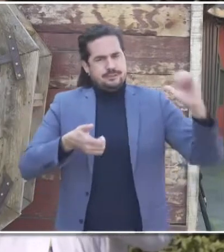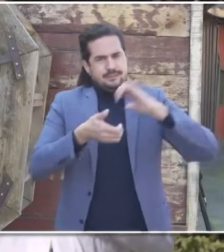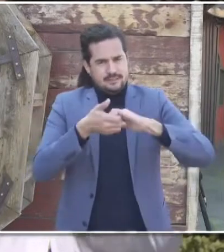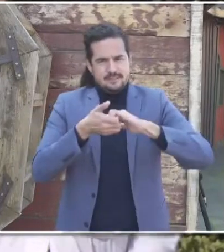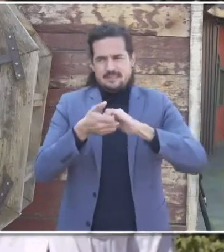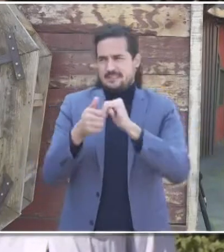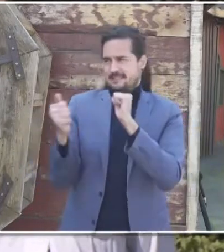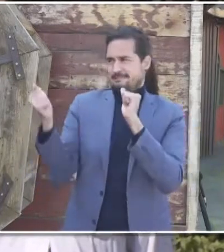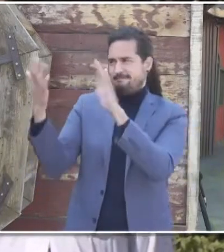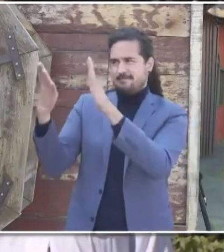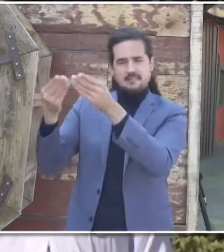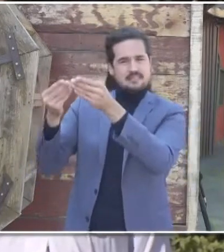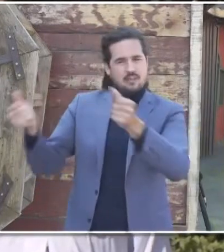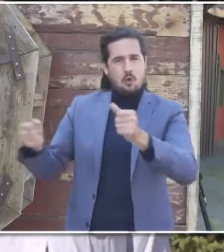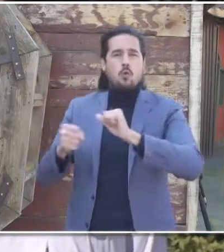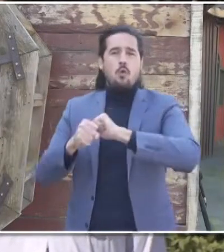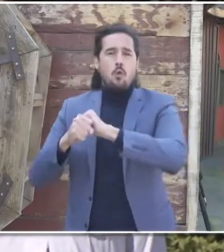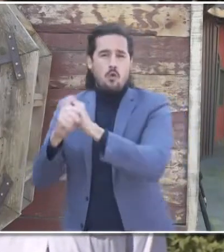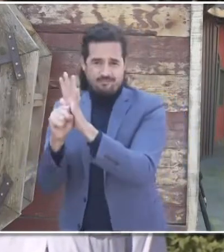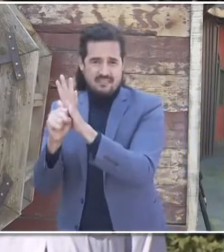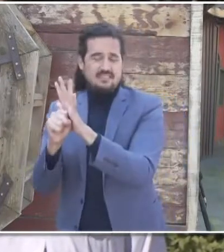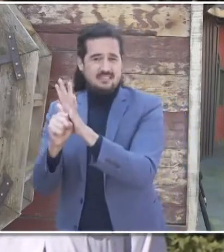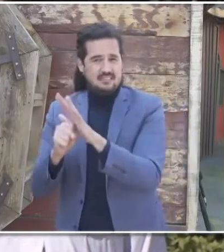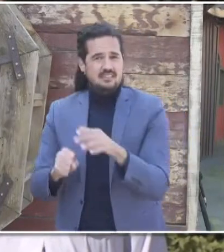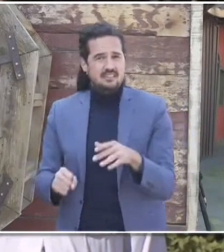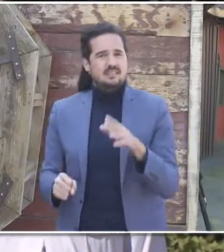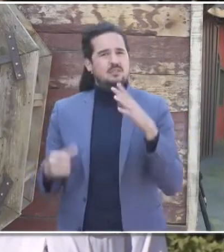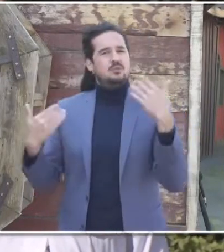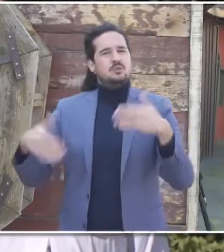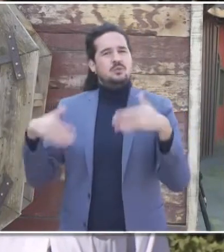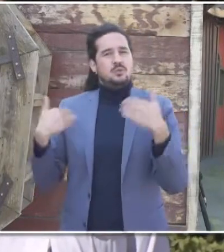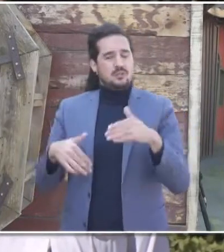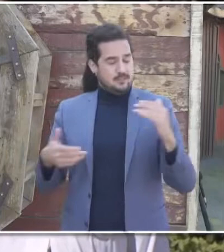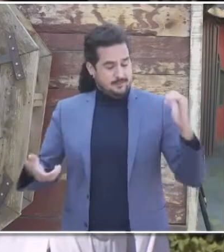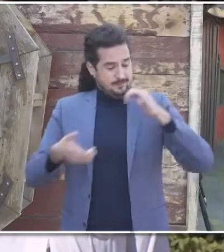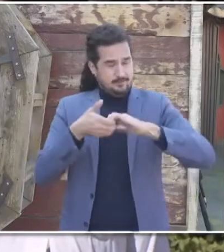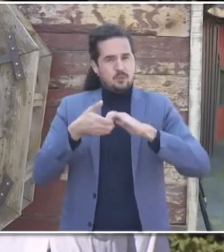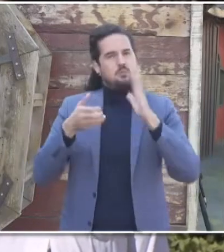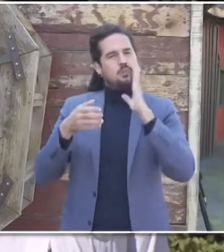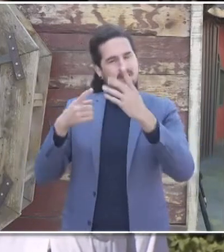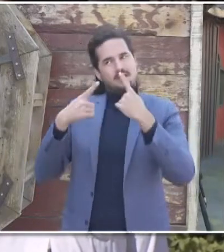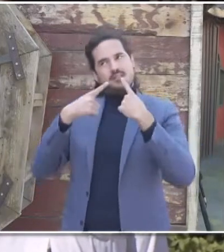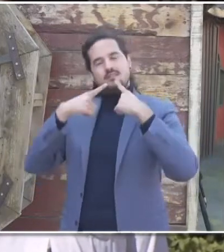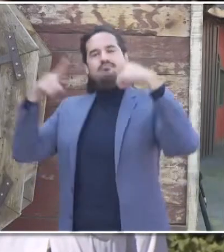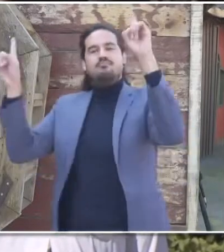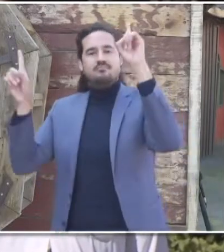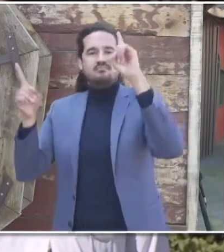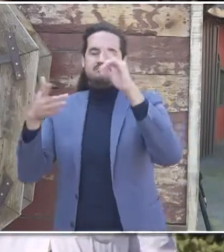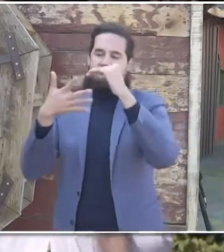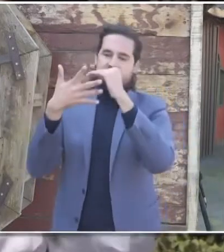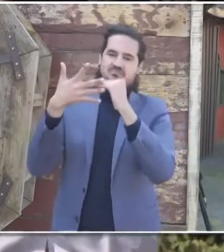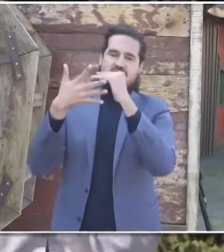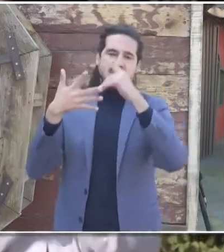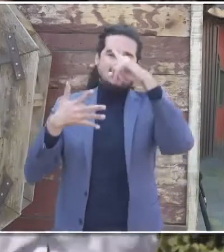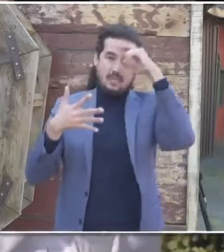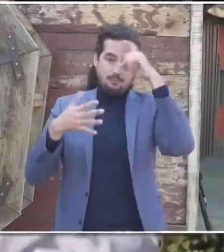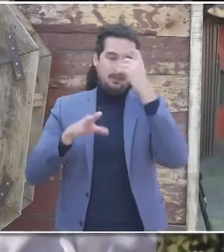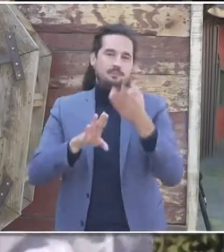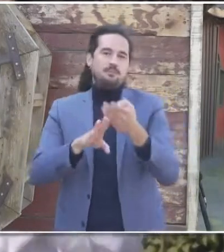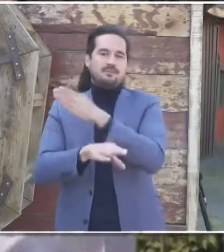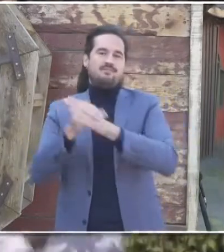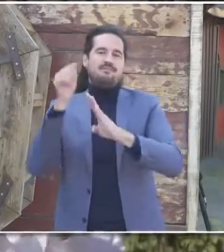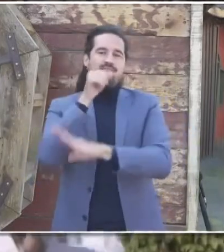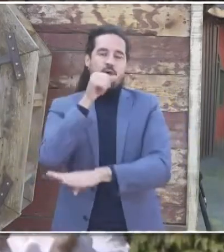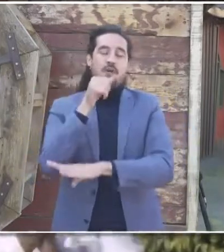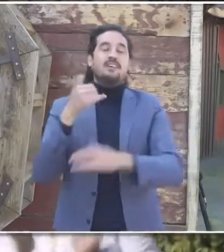middle of this summer and into this fall. Give a warm Fresno County welcome to Governor Gavin Newsom. Thank you for being here,